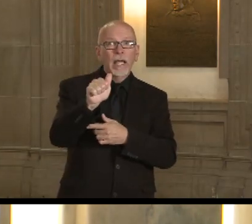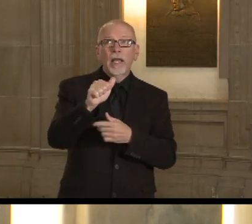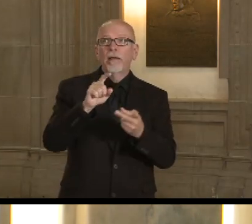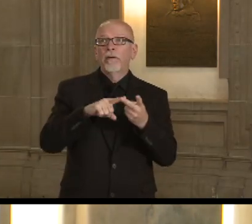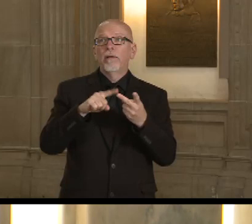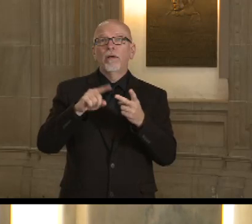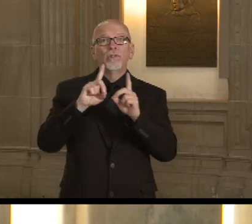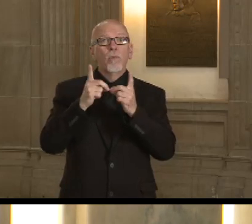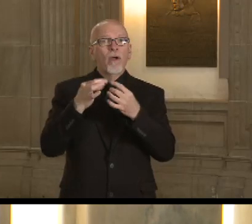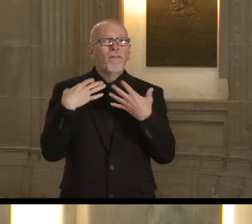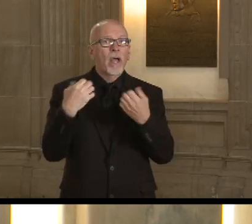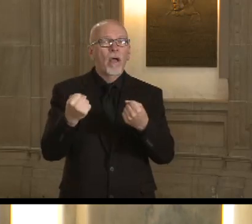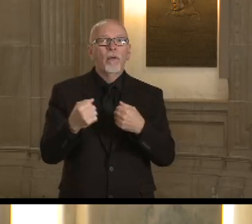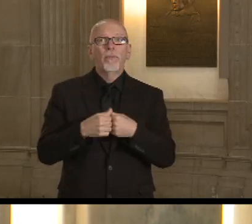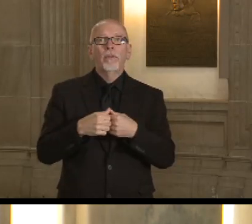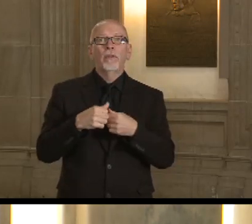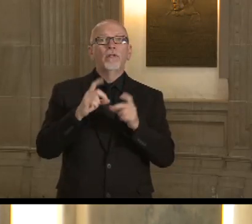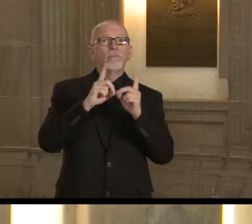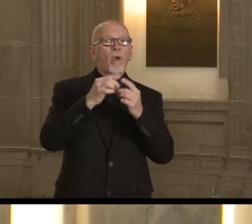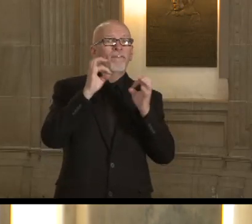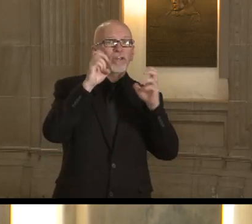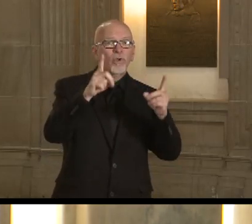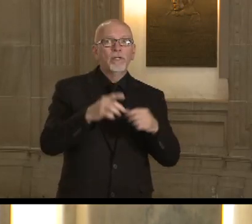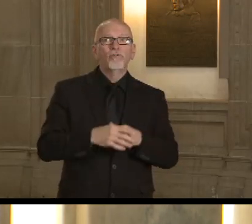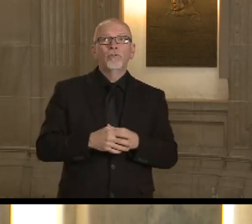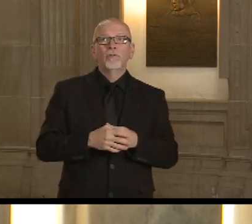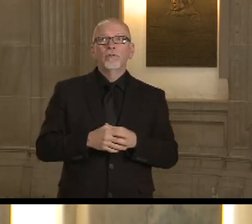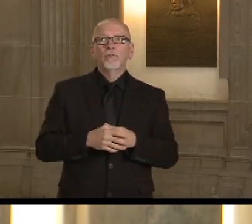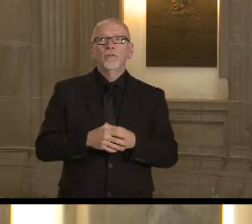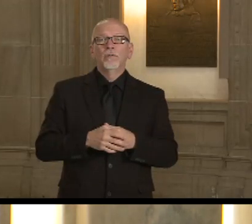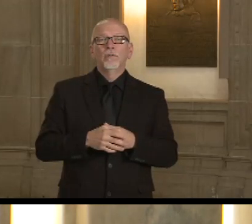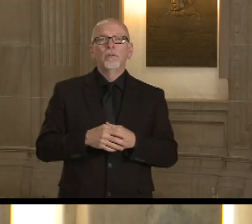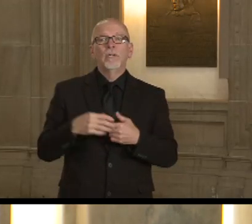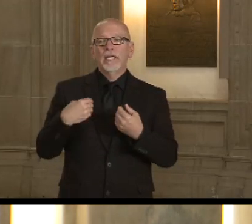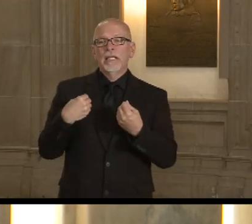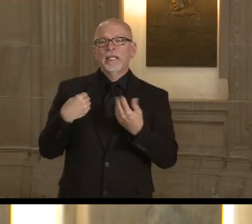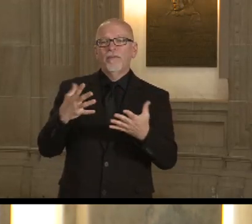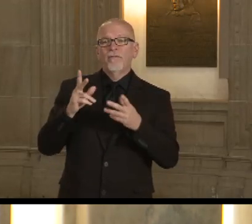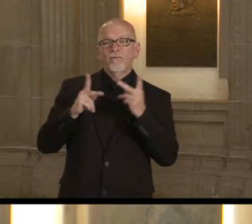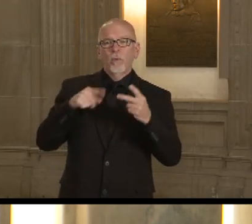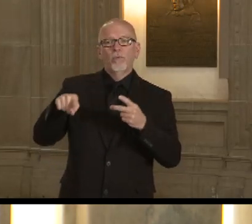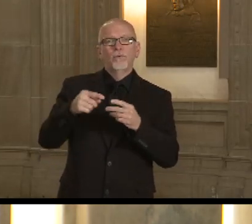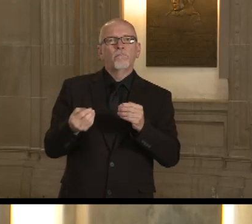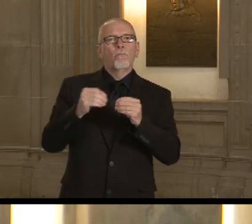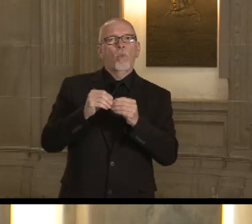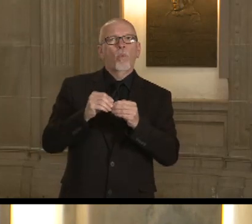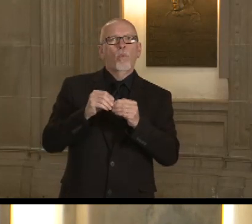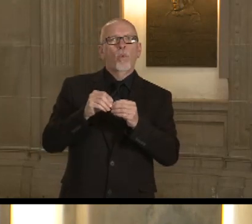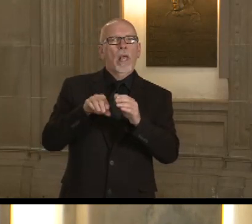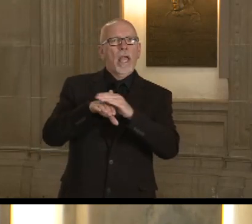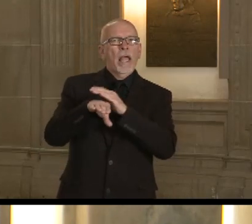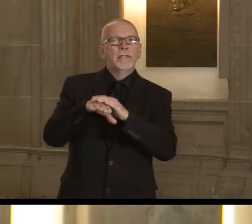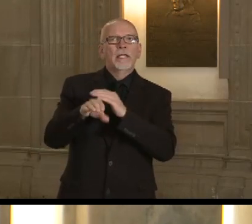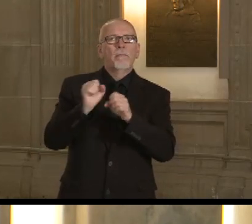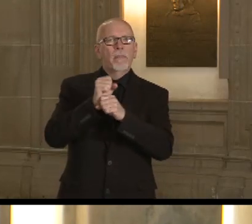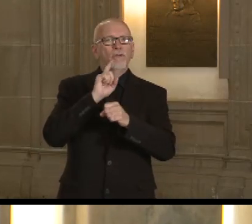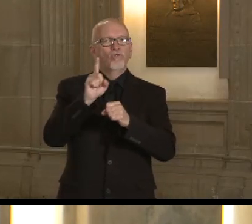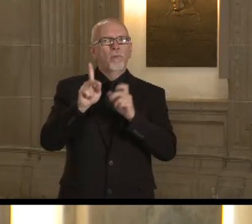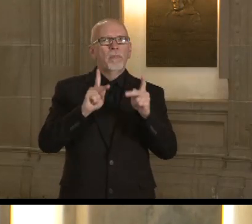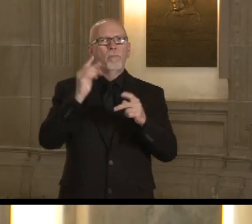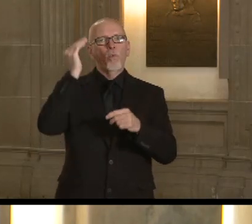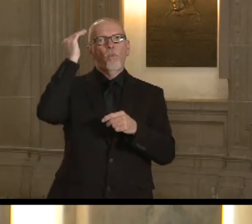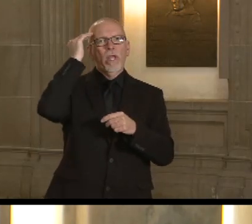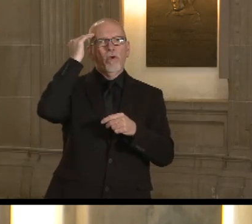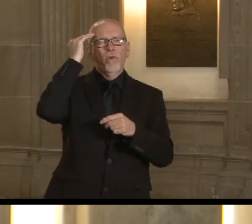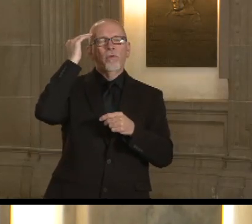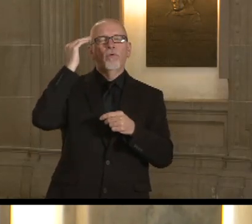or the Department of Health or the Department of Education, giving folks more access, making sure folks are